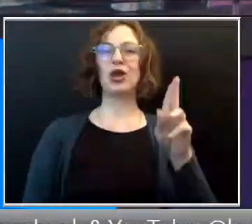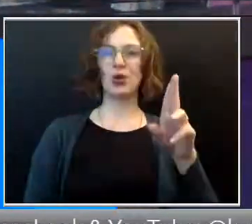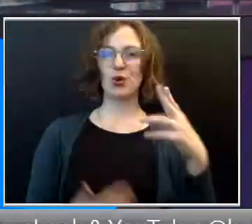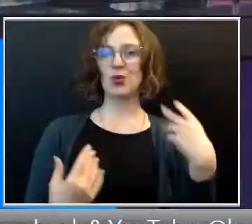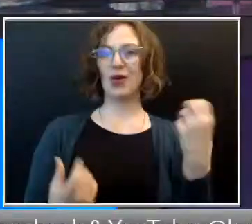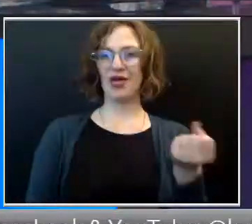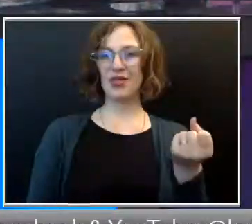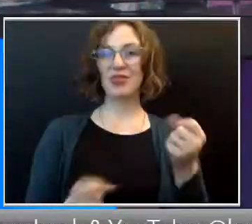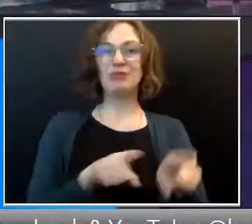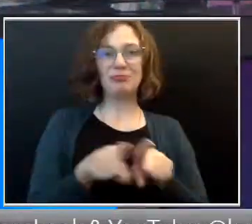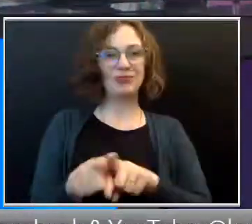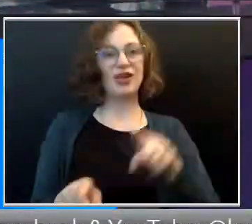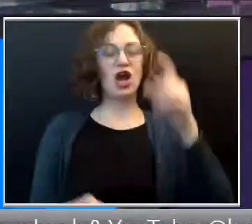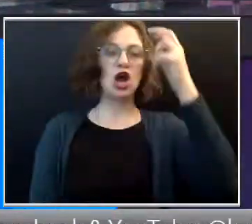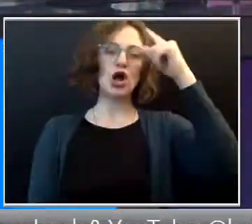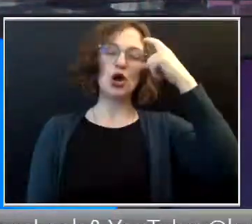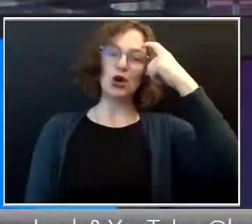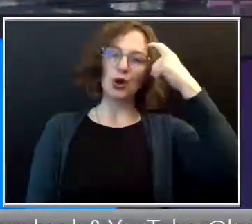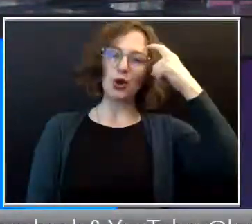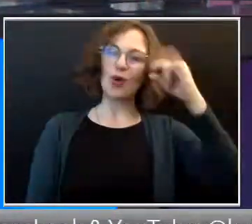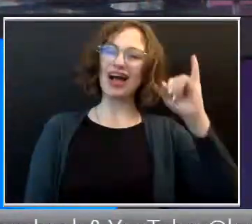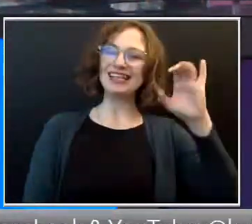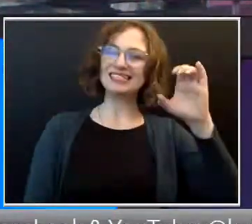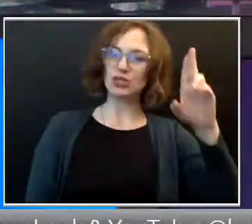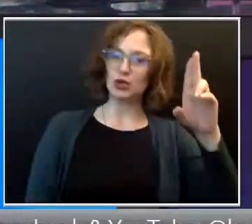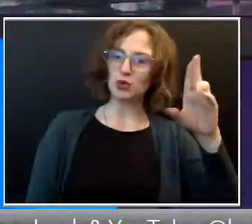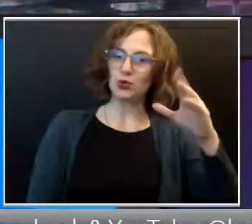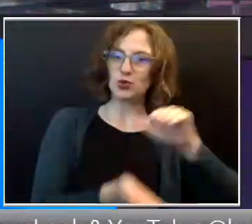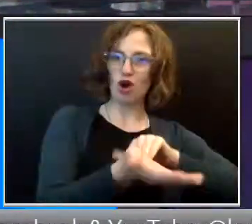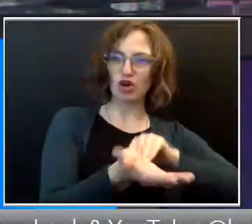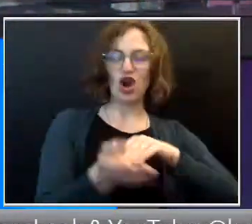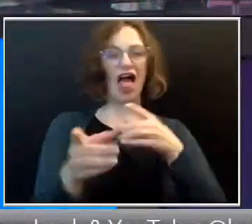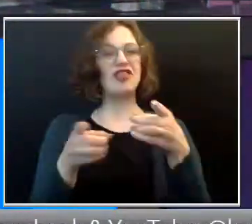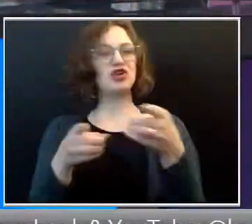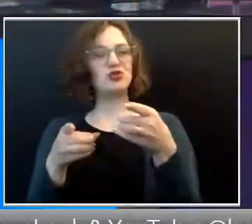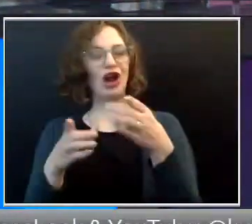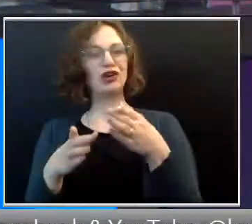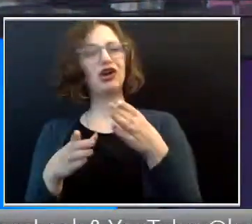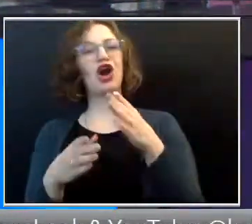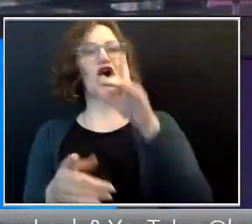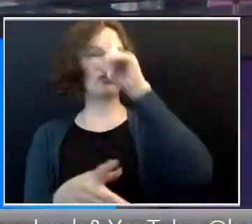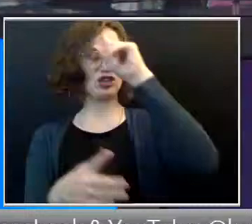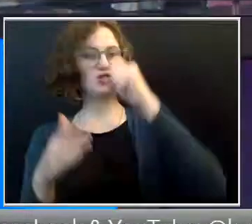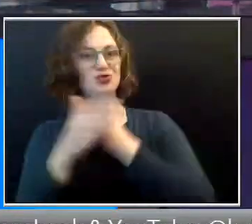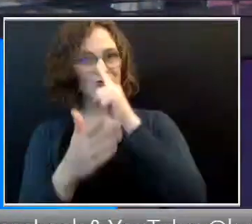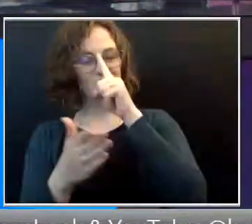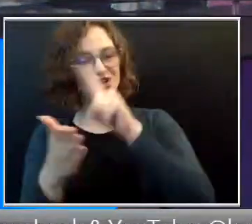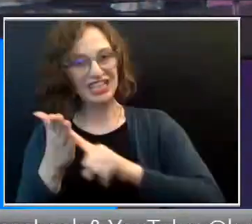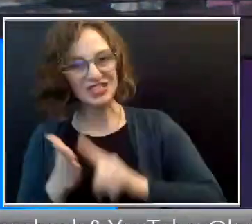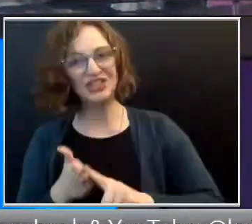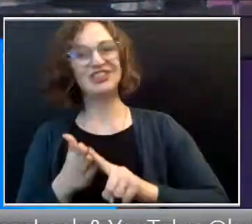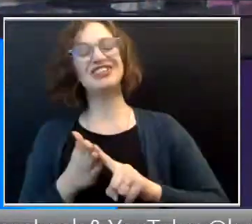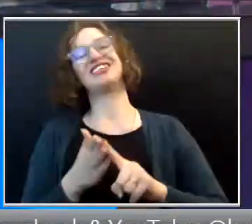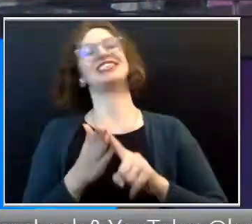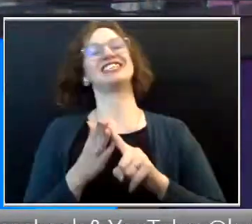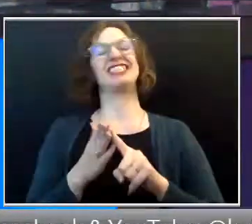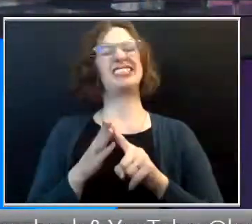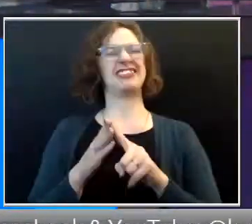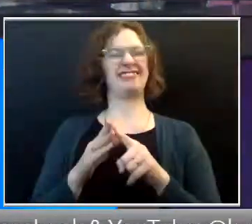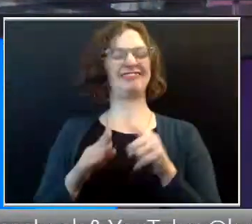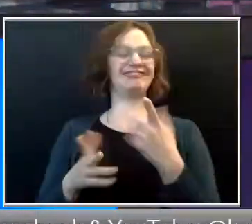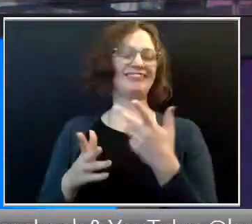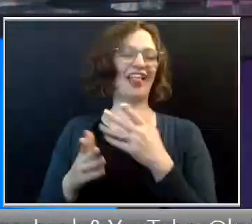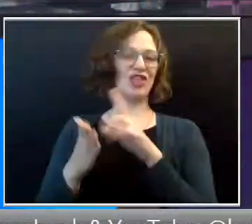neuro-ICU doctor and the director of stroke research over on the academic side at the University of Cancer Medical Center. So